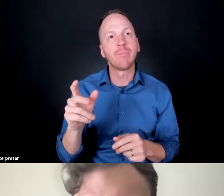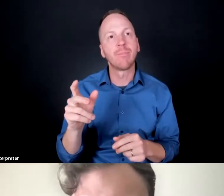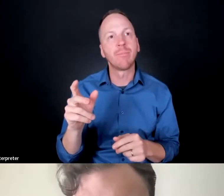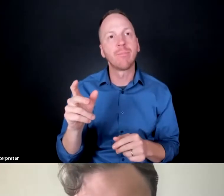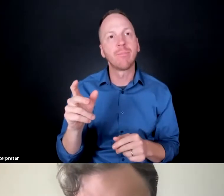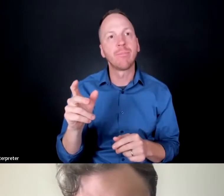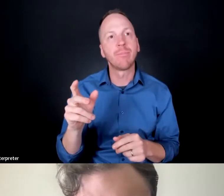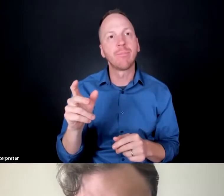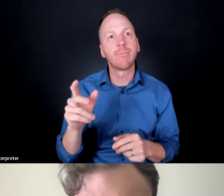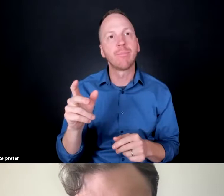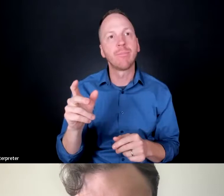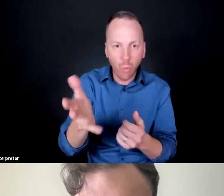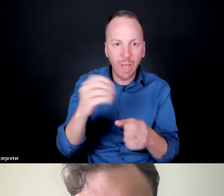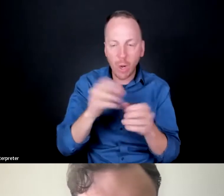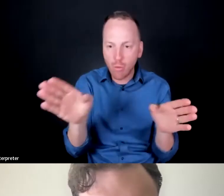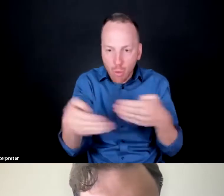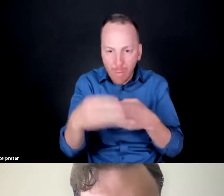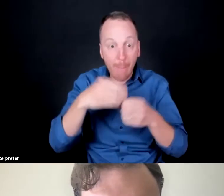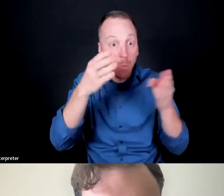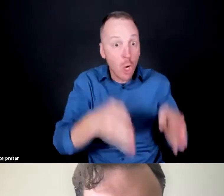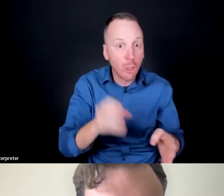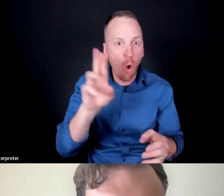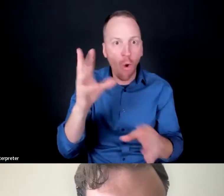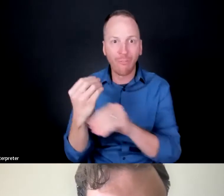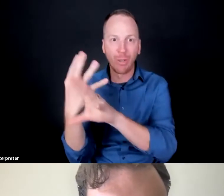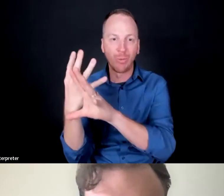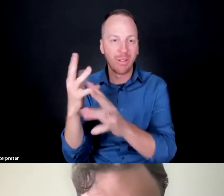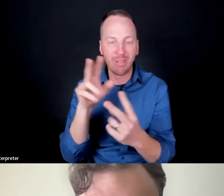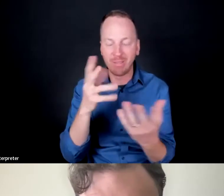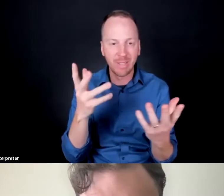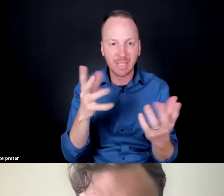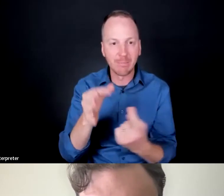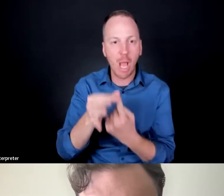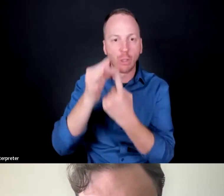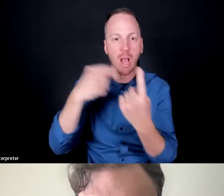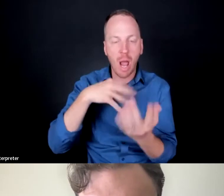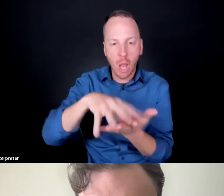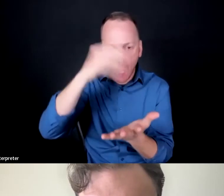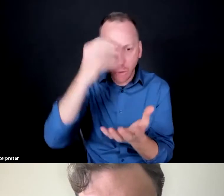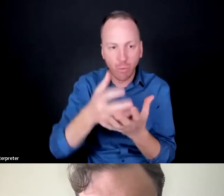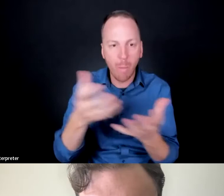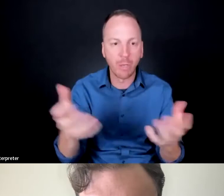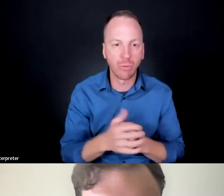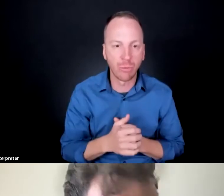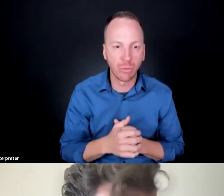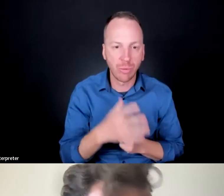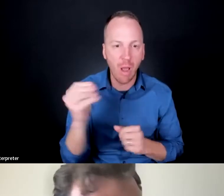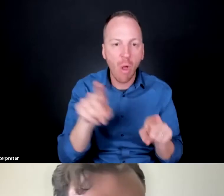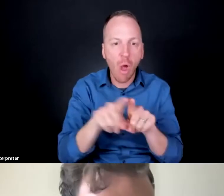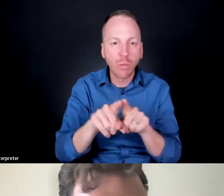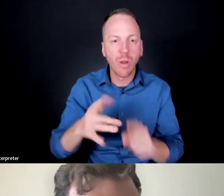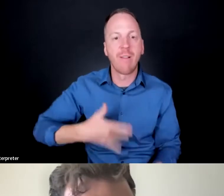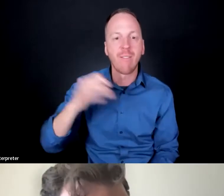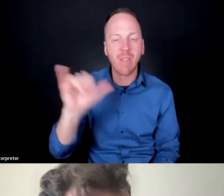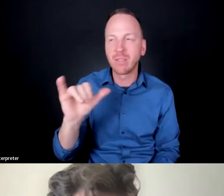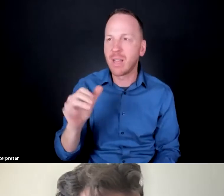with you digitally or in person, it's special because I learned so much. And it also just feels like it